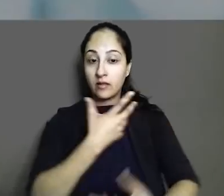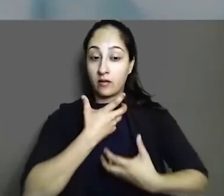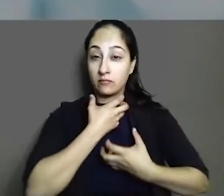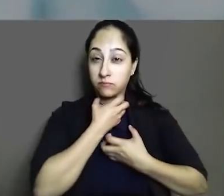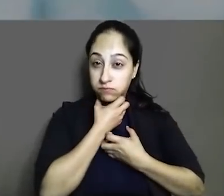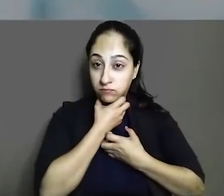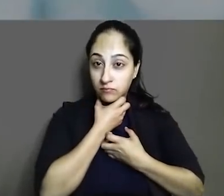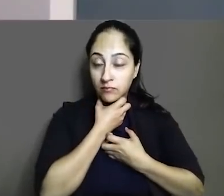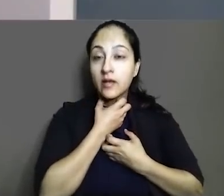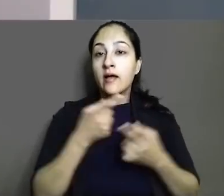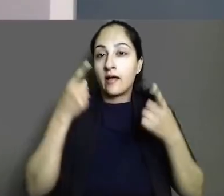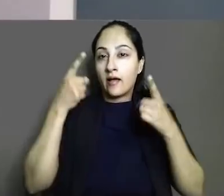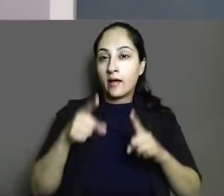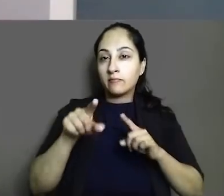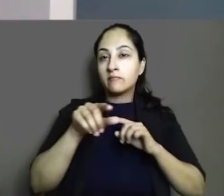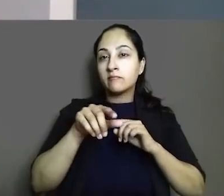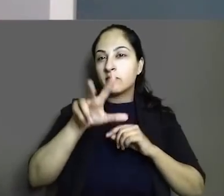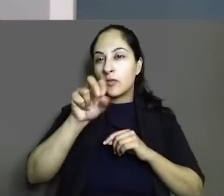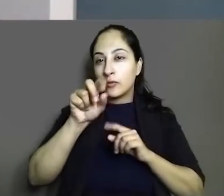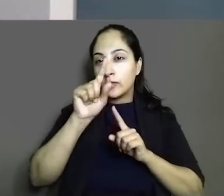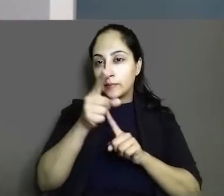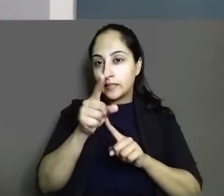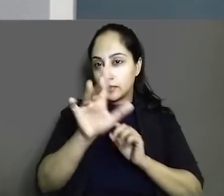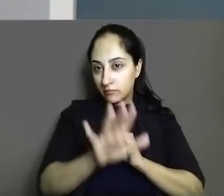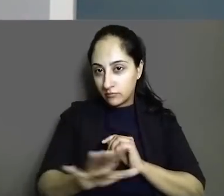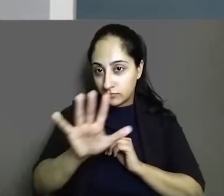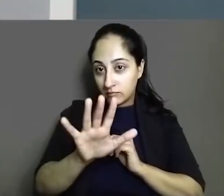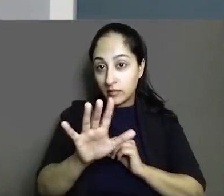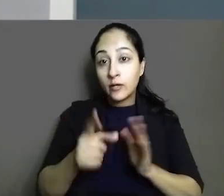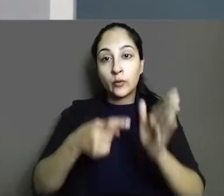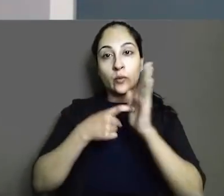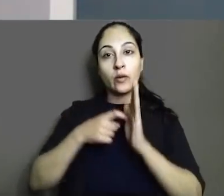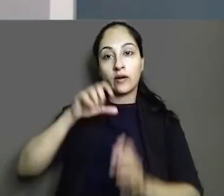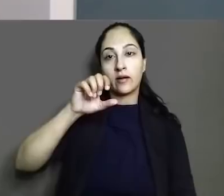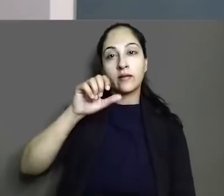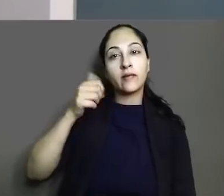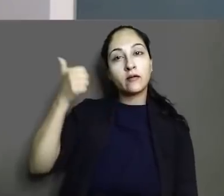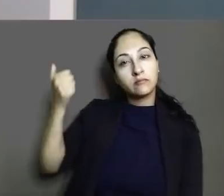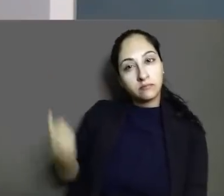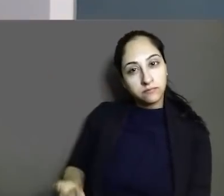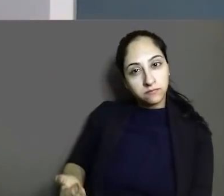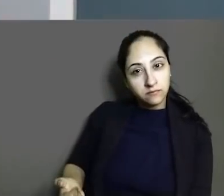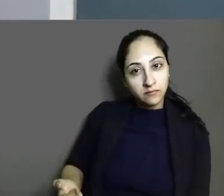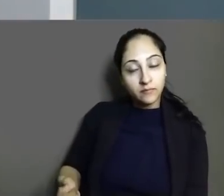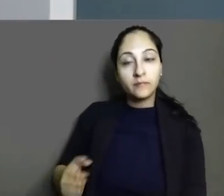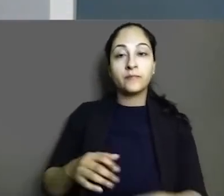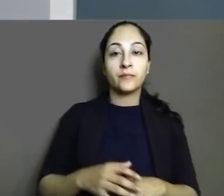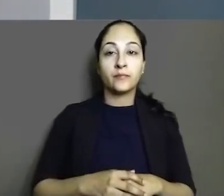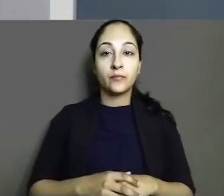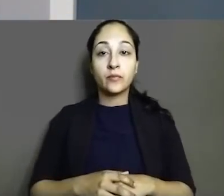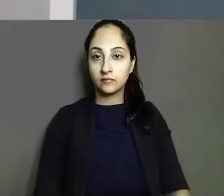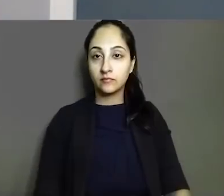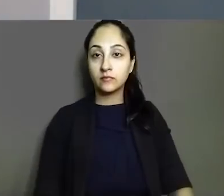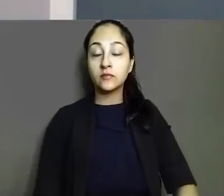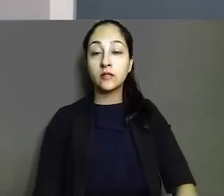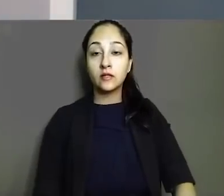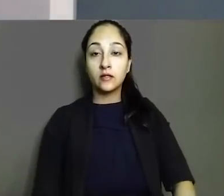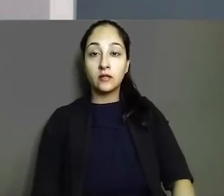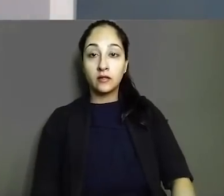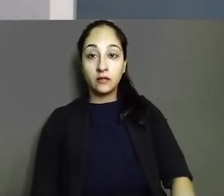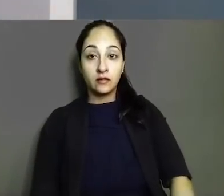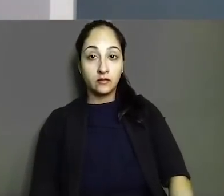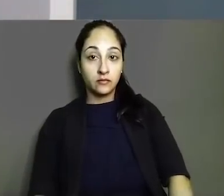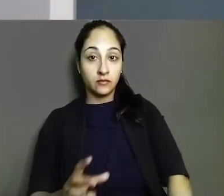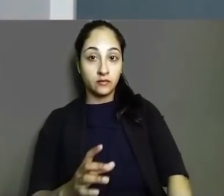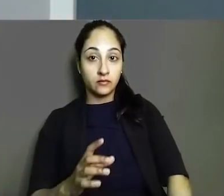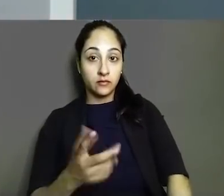million doses. Now, to put that into perspective, your risk of dying in a car accident is about 1 in